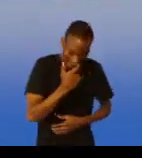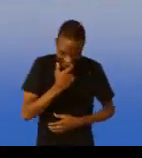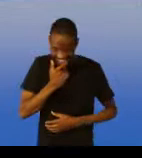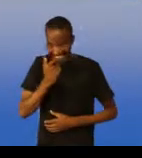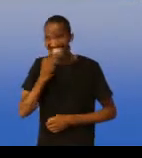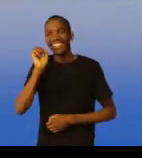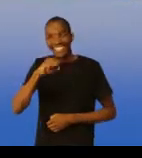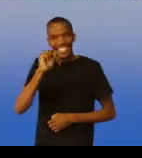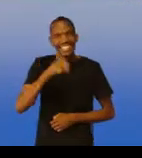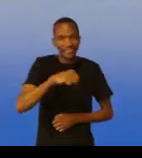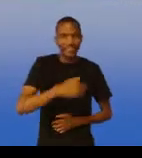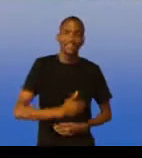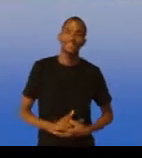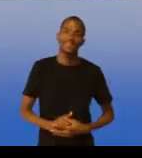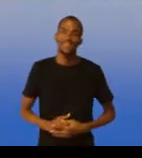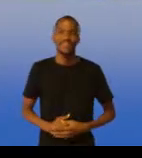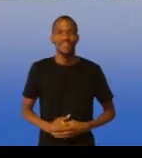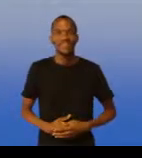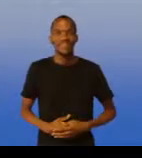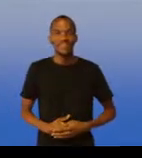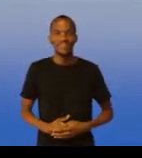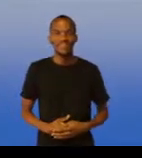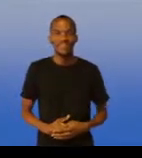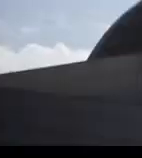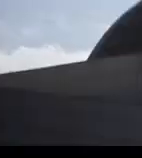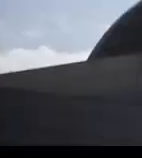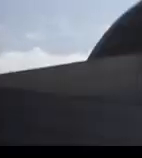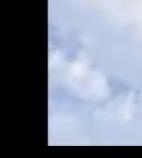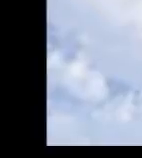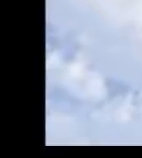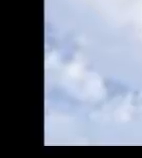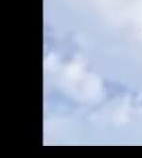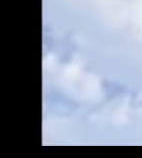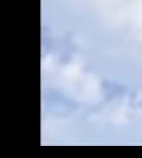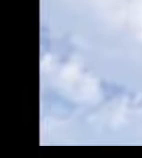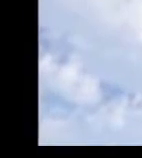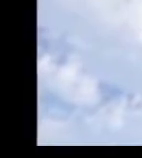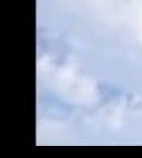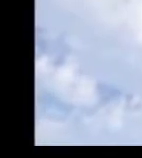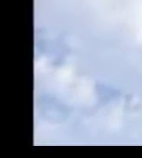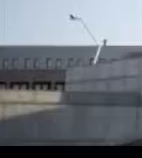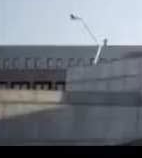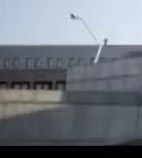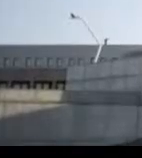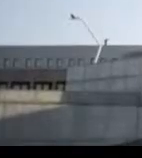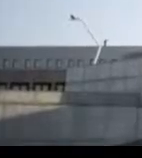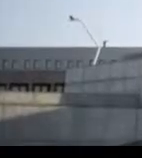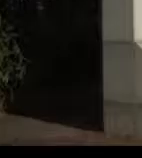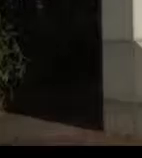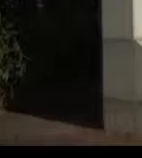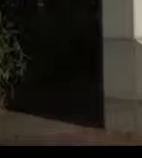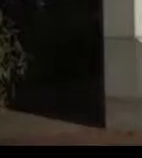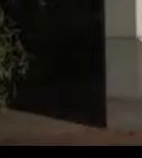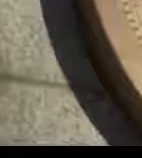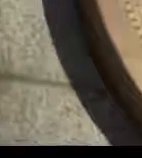Good. I wish you the best of luck. Back against the wall and you can't get up. Still a booty gun, since the early one.